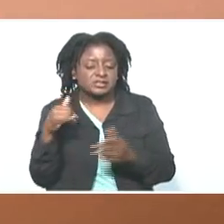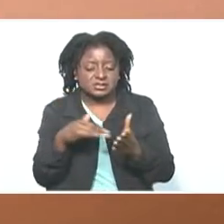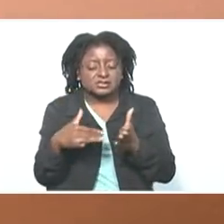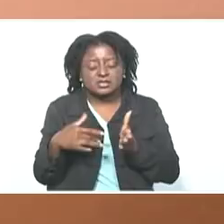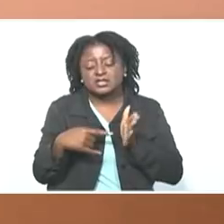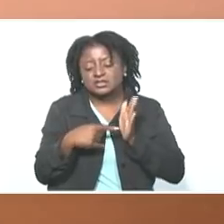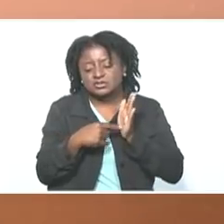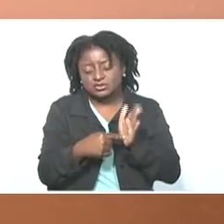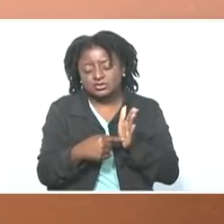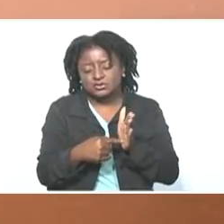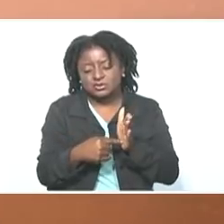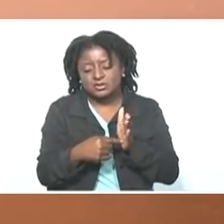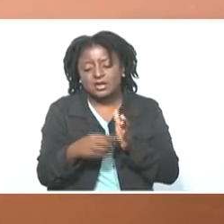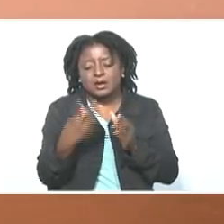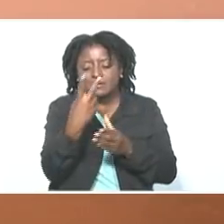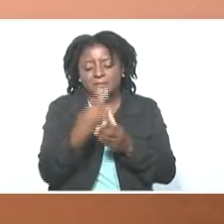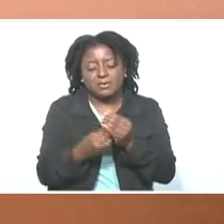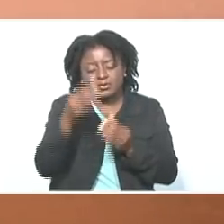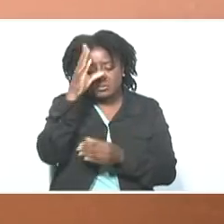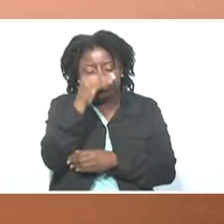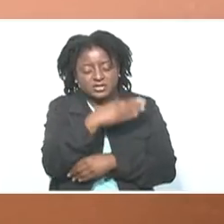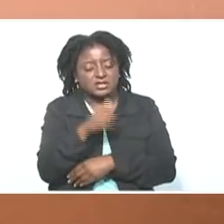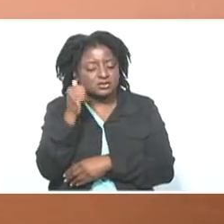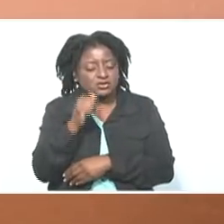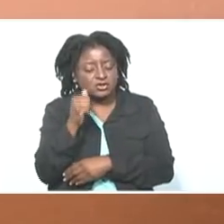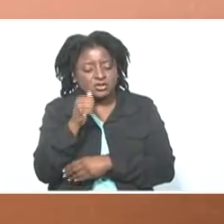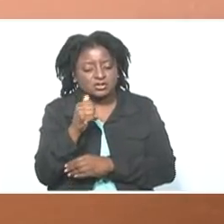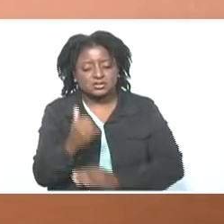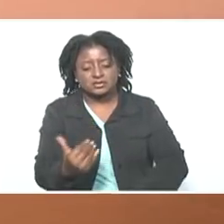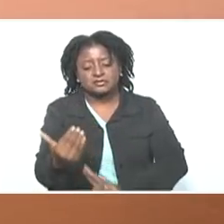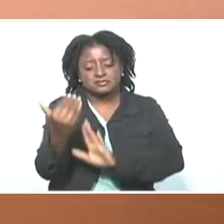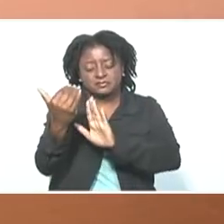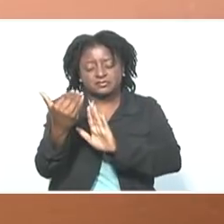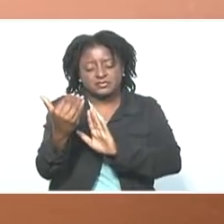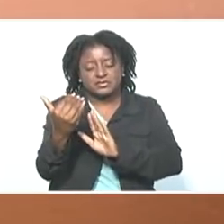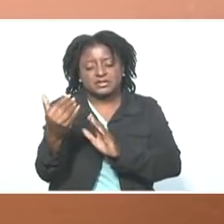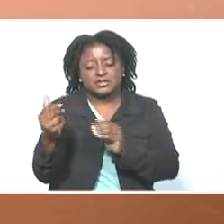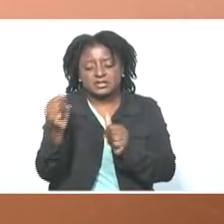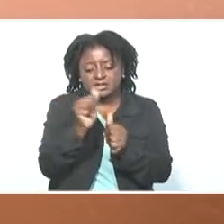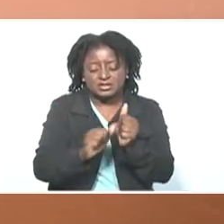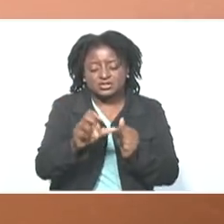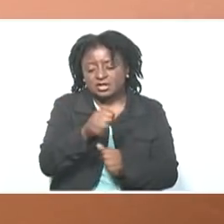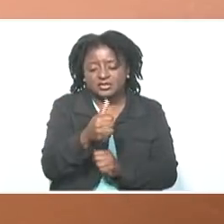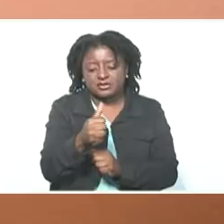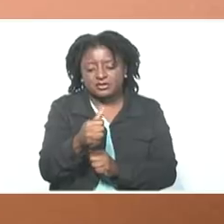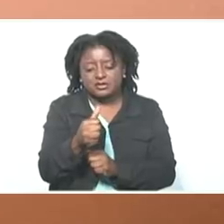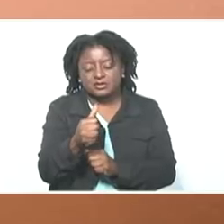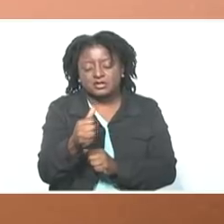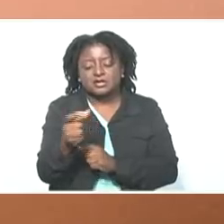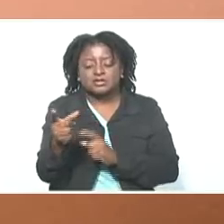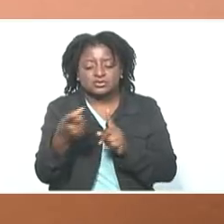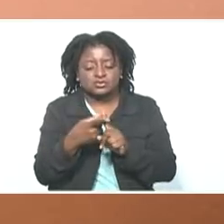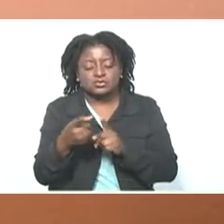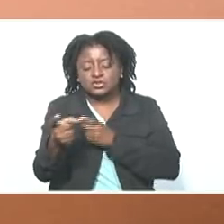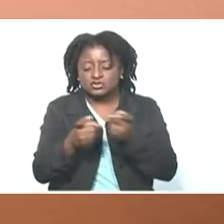revealed that both boys and girls subjected each other and were subjected to controlling